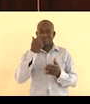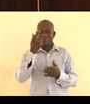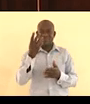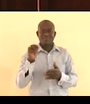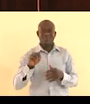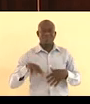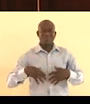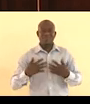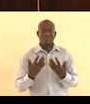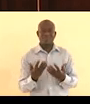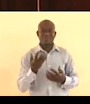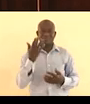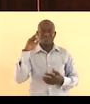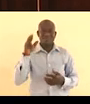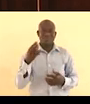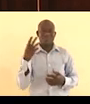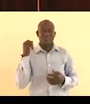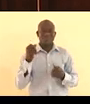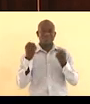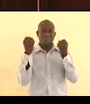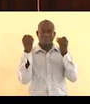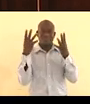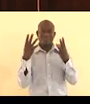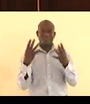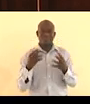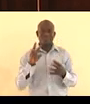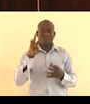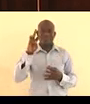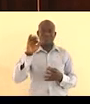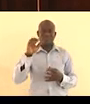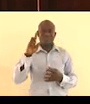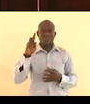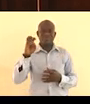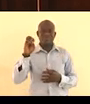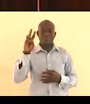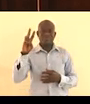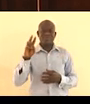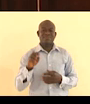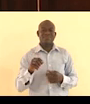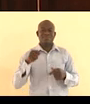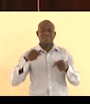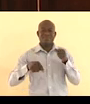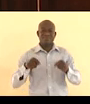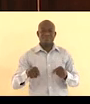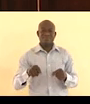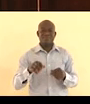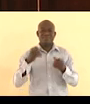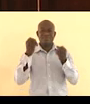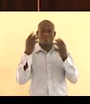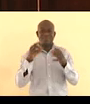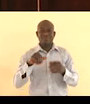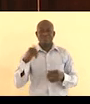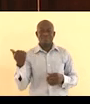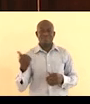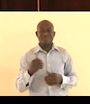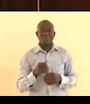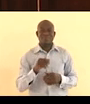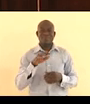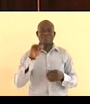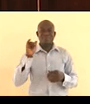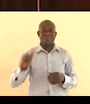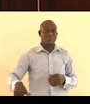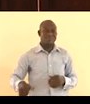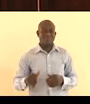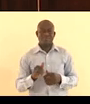them how there were many widows in Israel, lepers and so on.